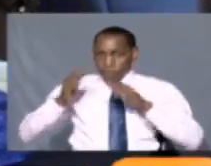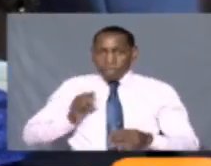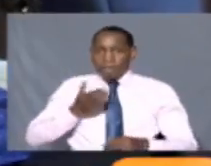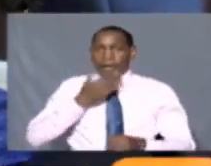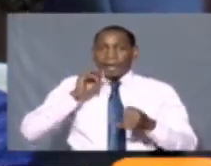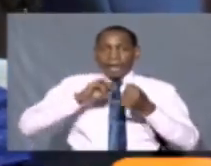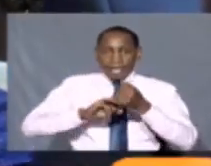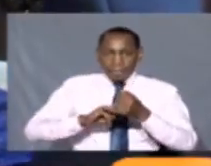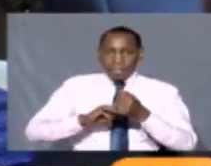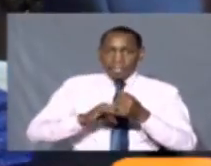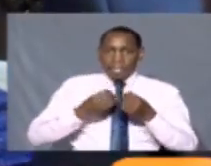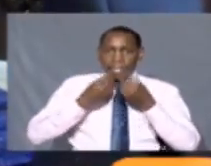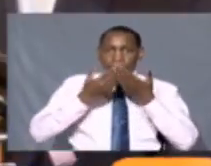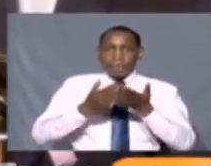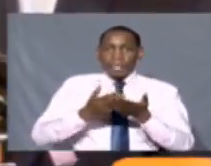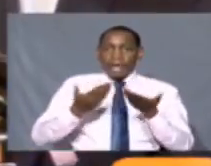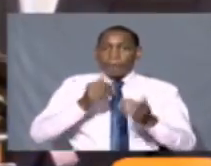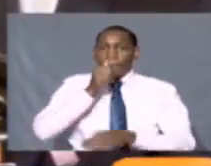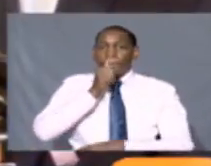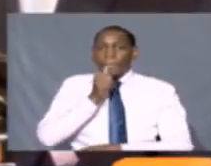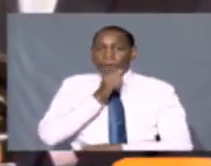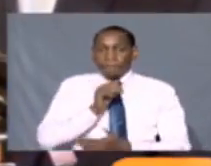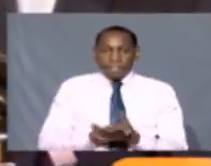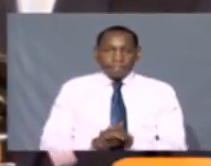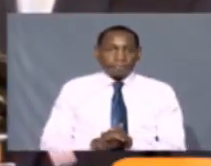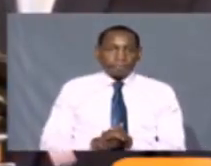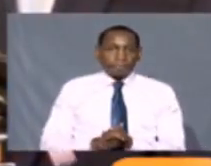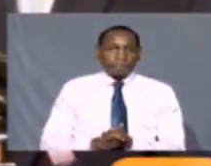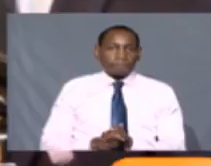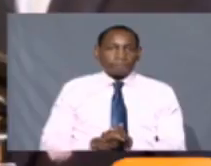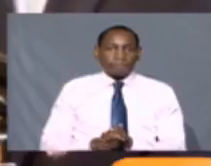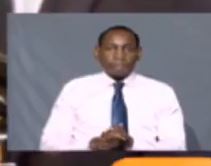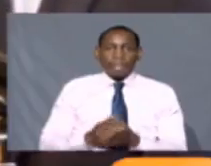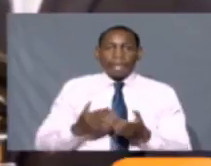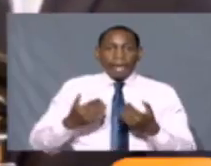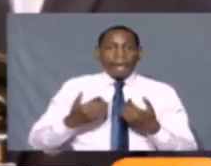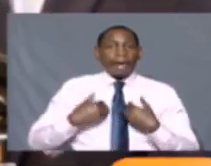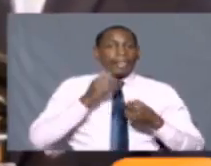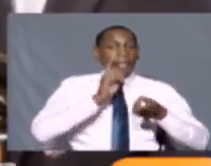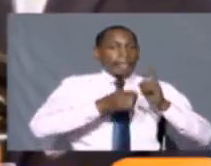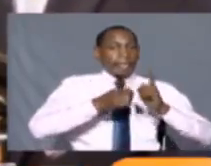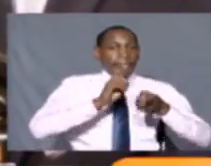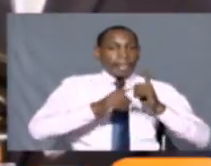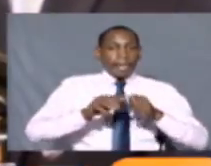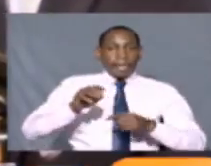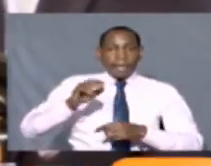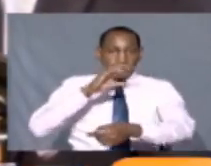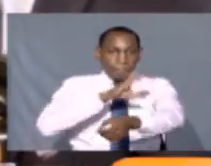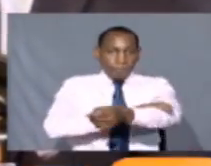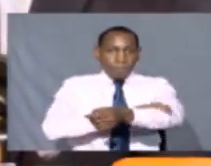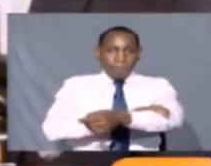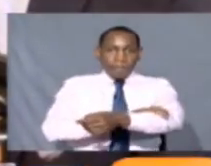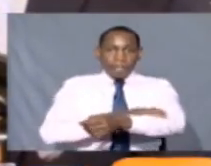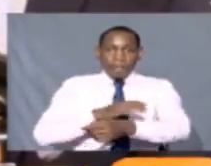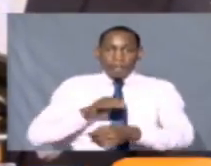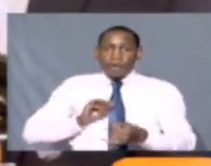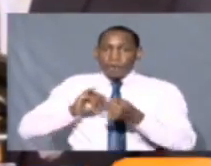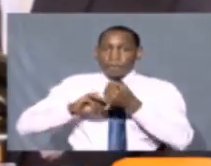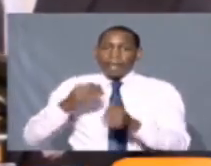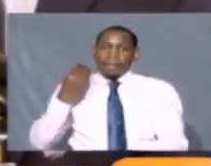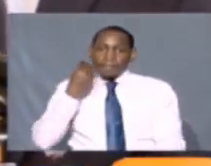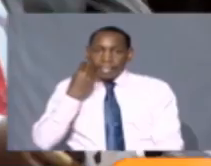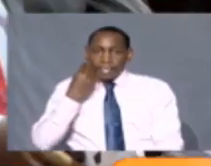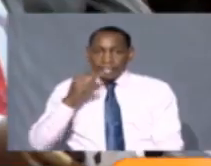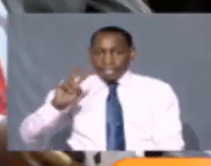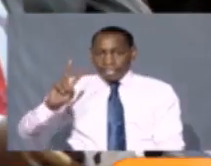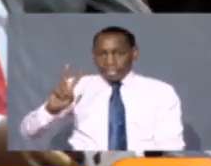how she kept it away from the public. There was a run in Bomet. And Joyce was sick by then, on this now